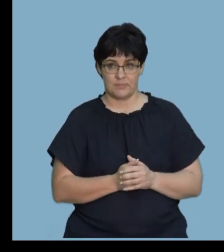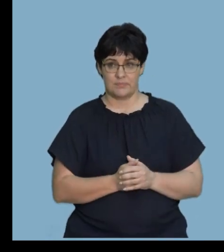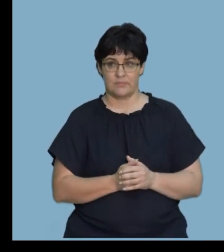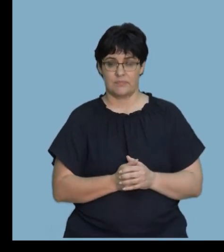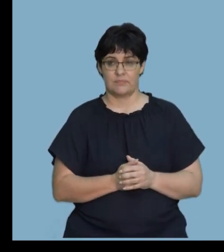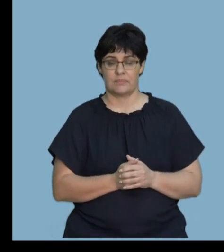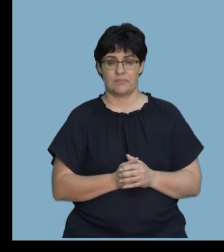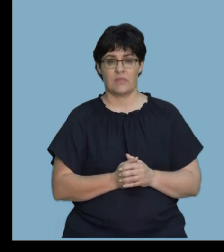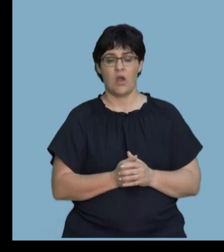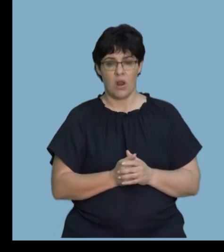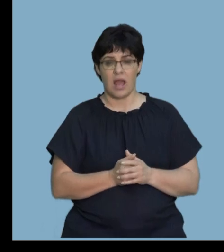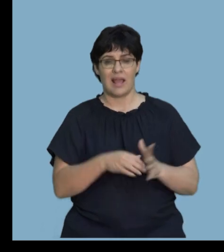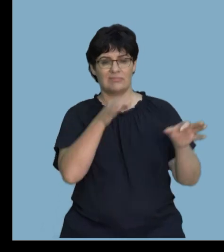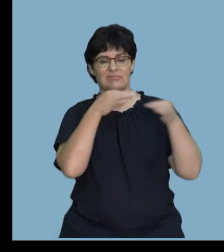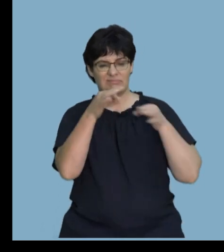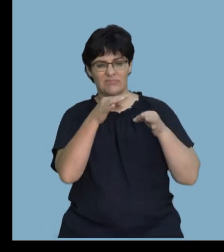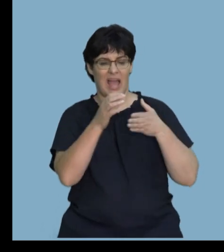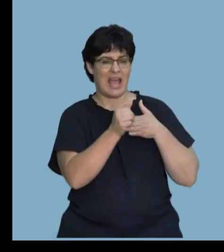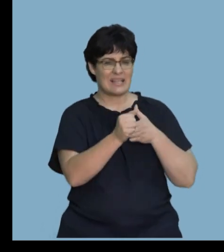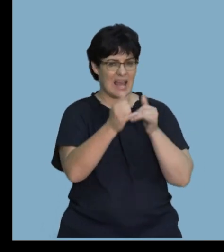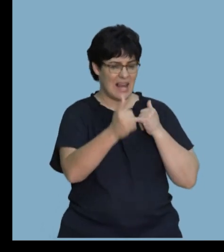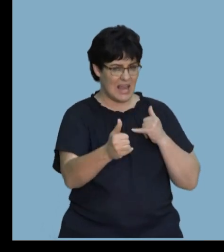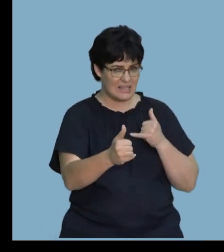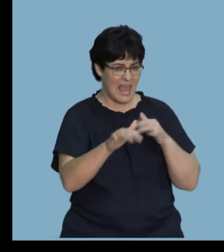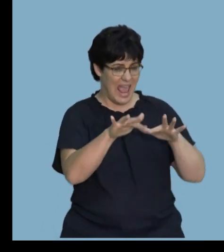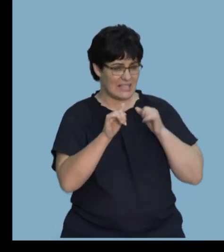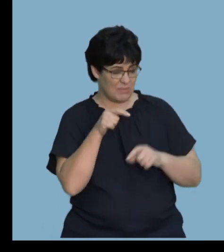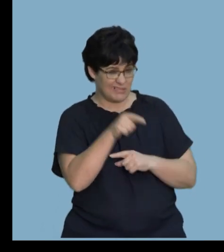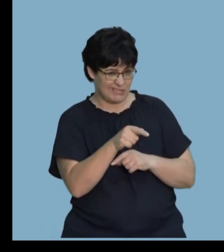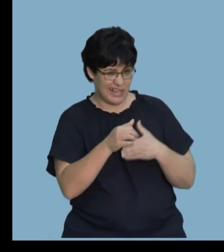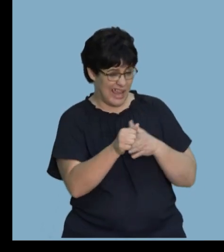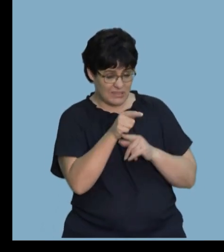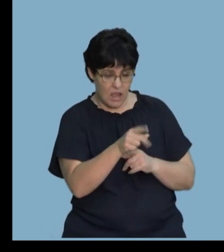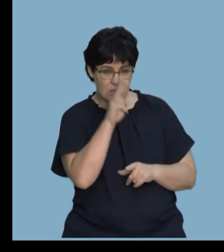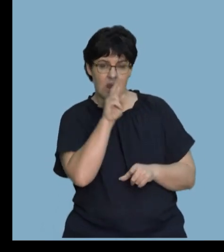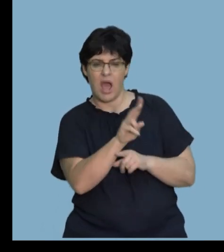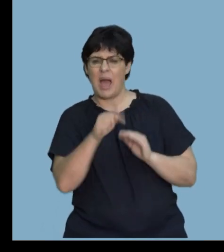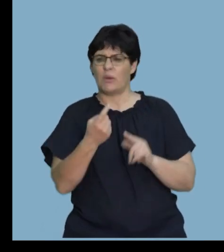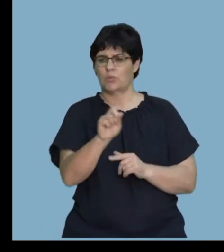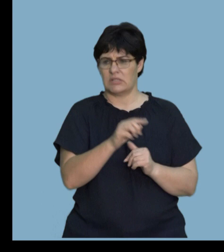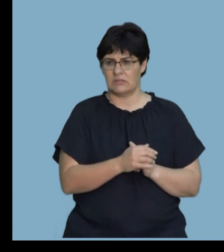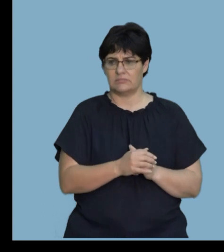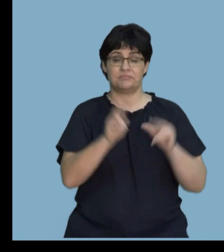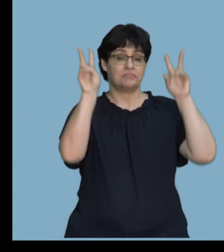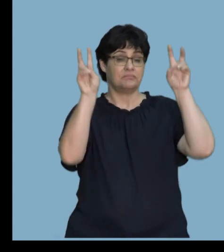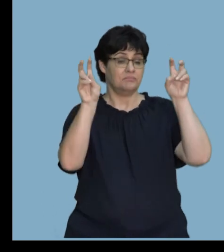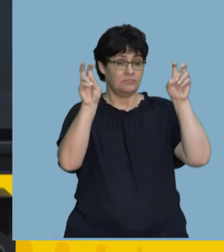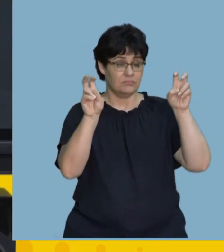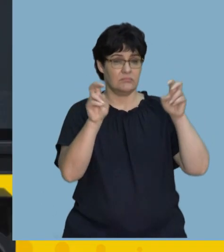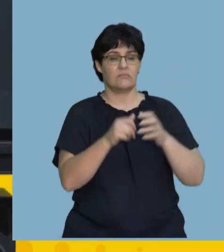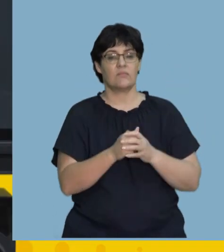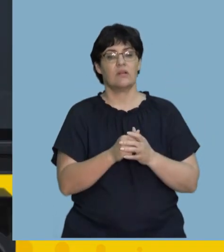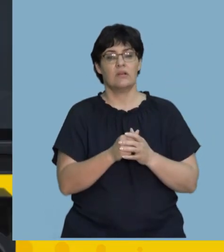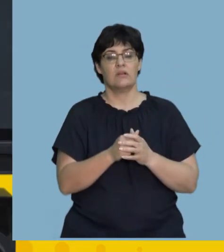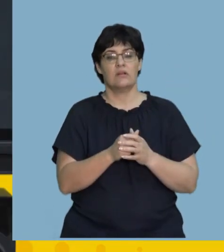examination guidelines just to remind ourselves what this is all about. So this definition entirely would be, 2 marks